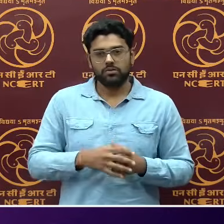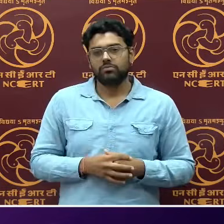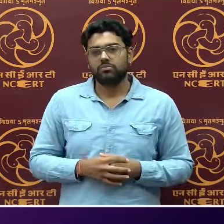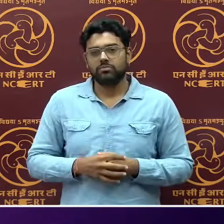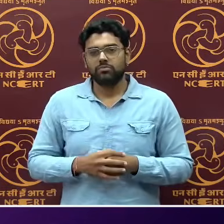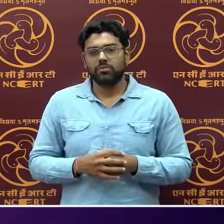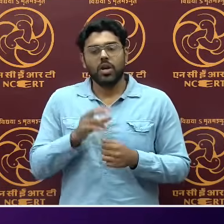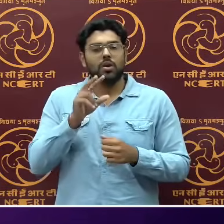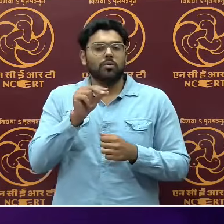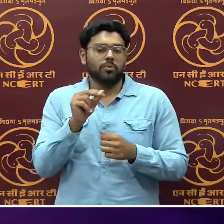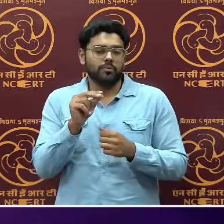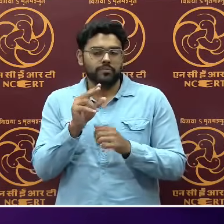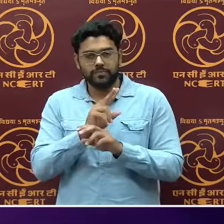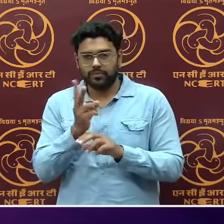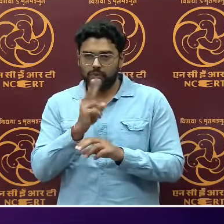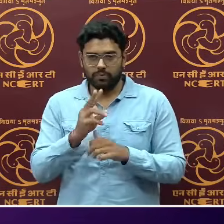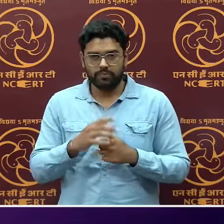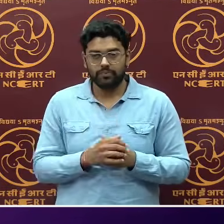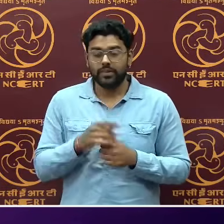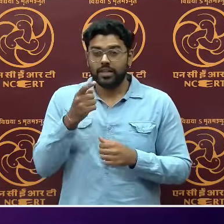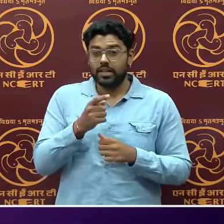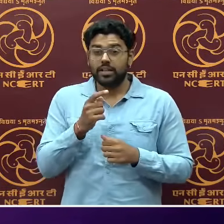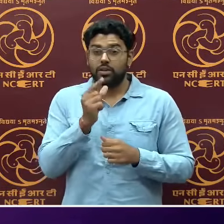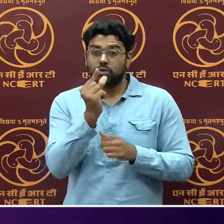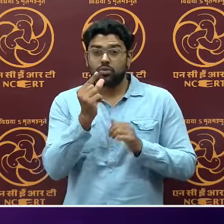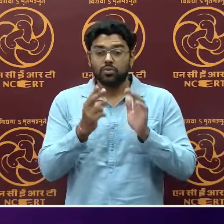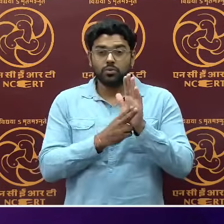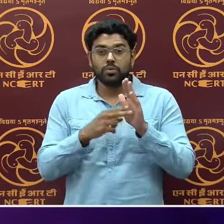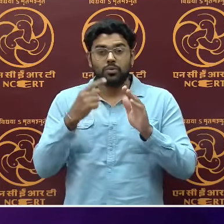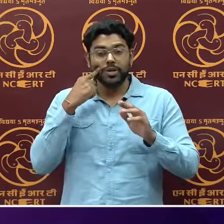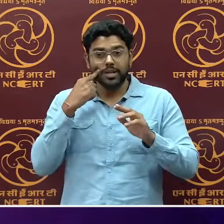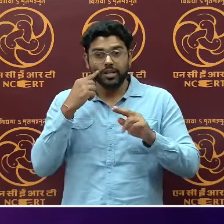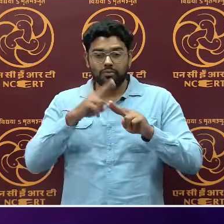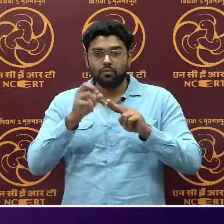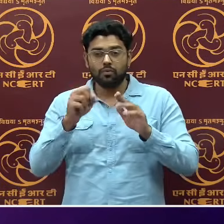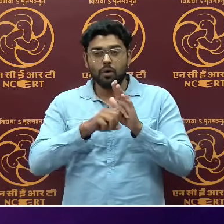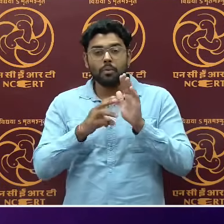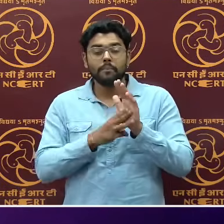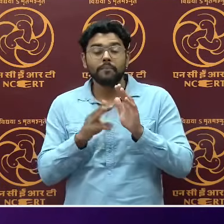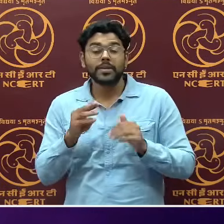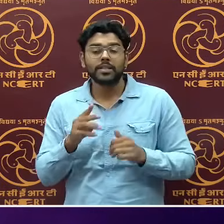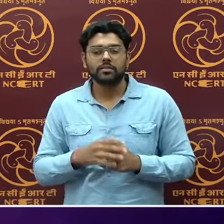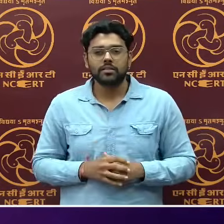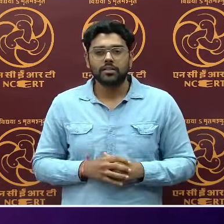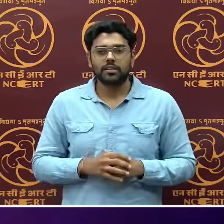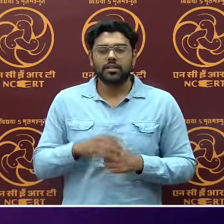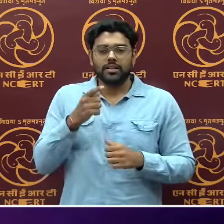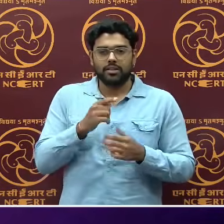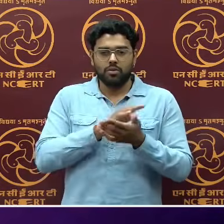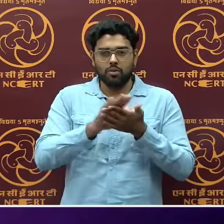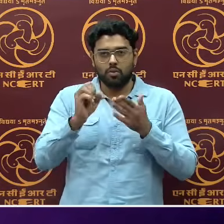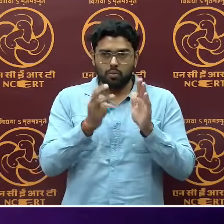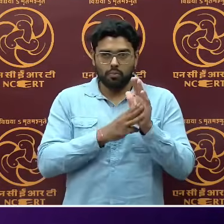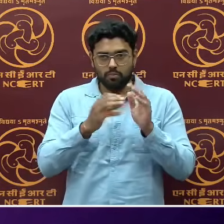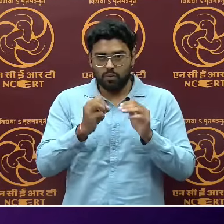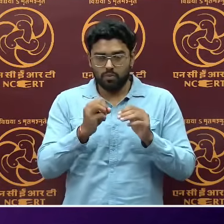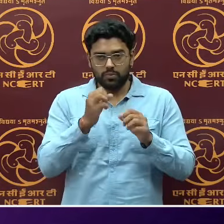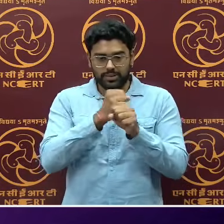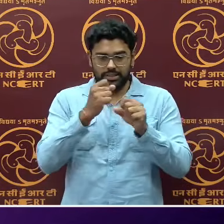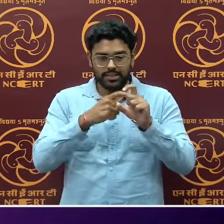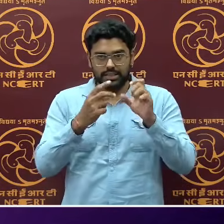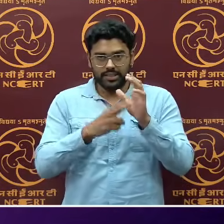is non-uniform. Now what does it mean? So we call them as homogeneous mixtures